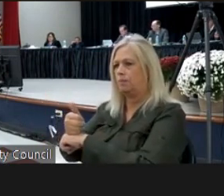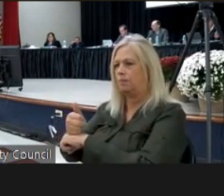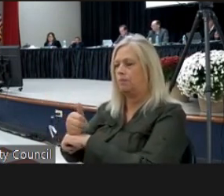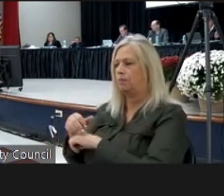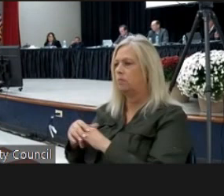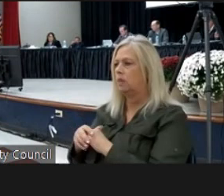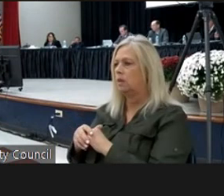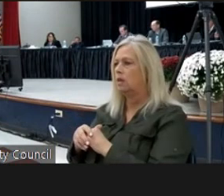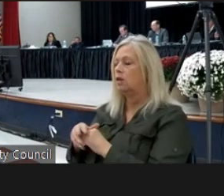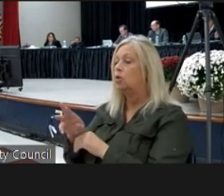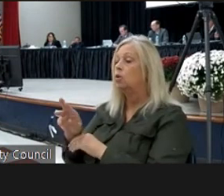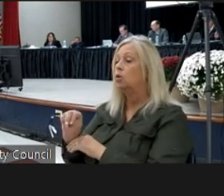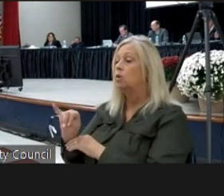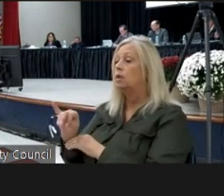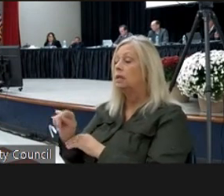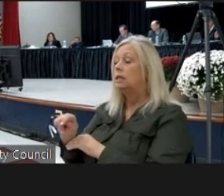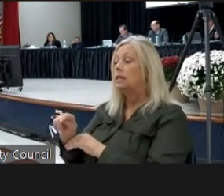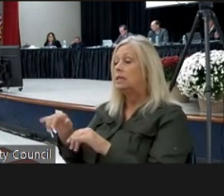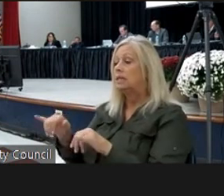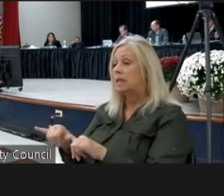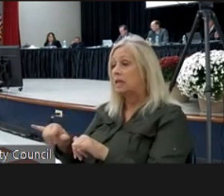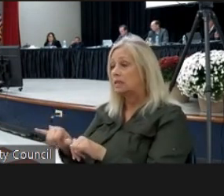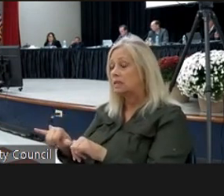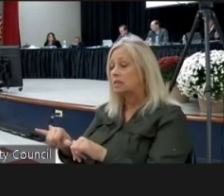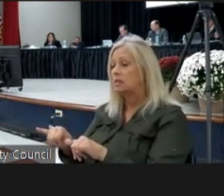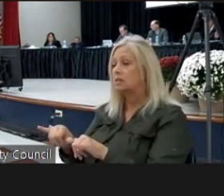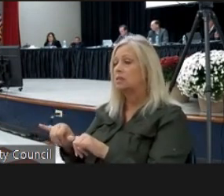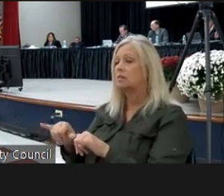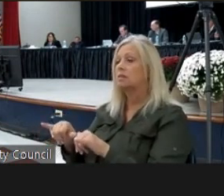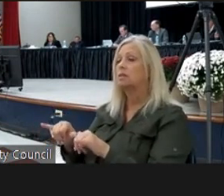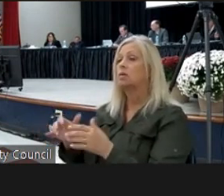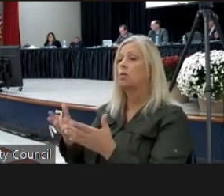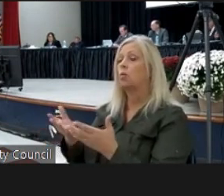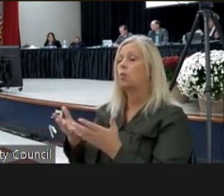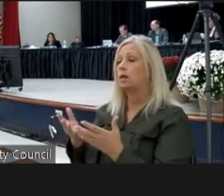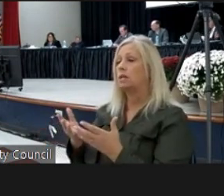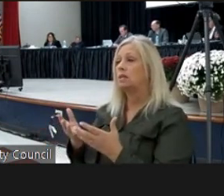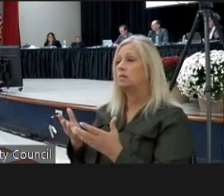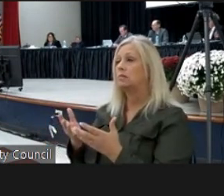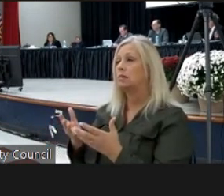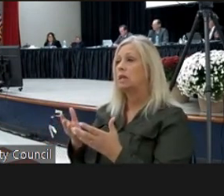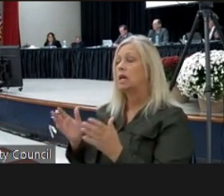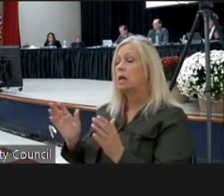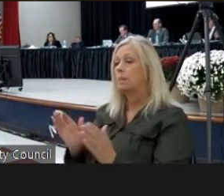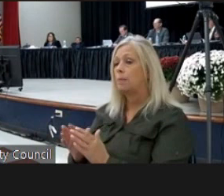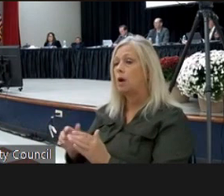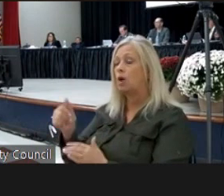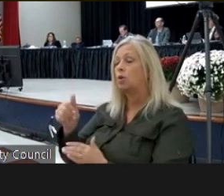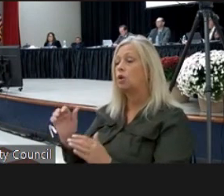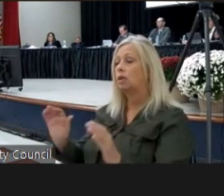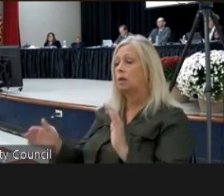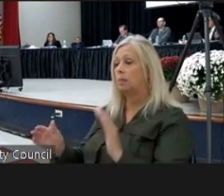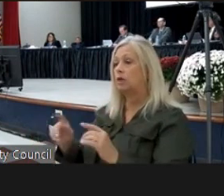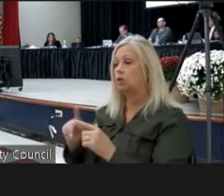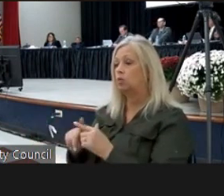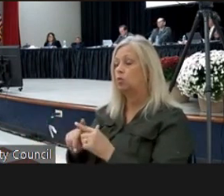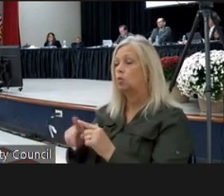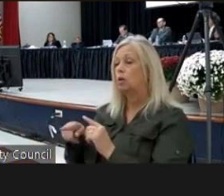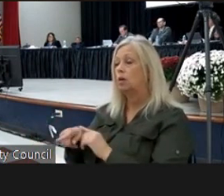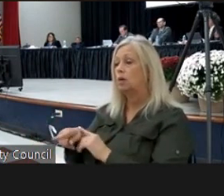that. Unit size, we do want it to be smaller than the primary structure.